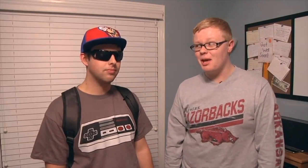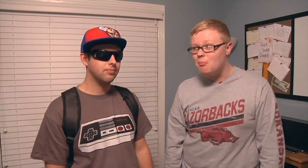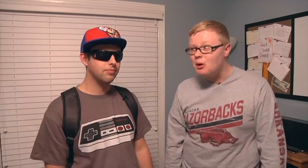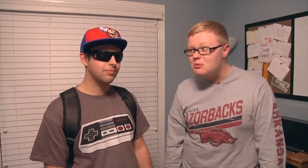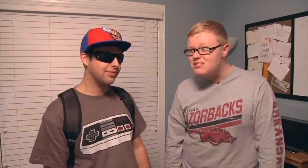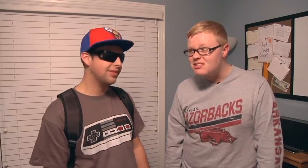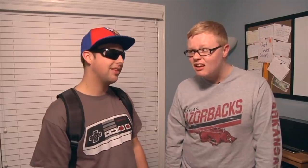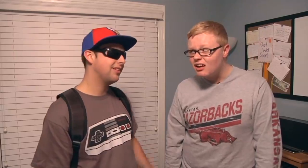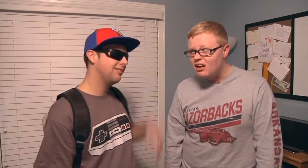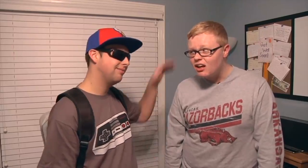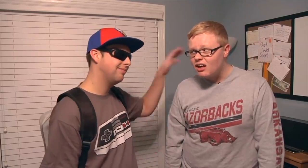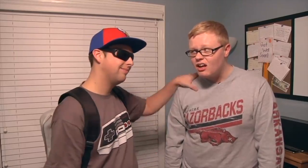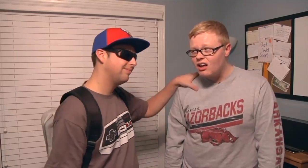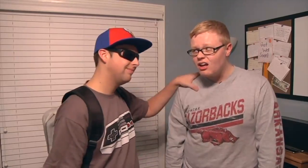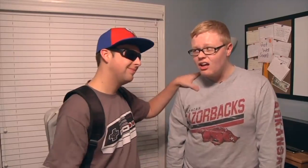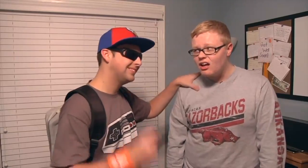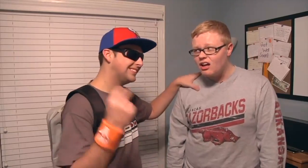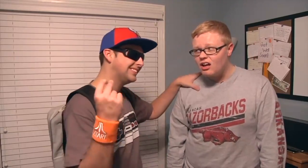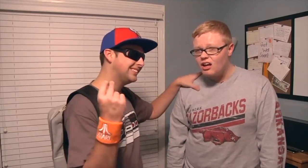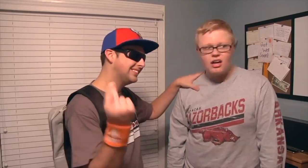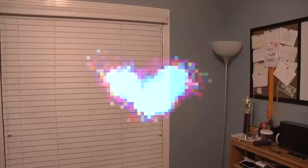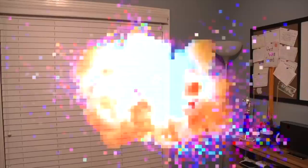hungry hippos?